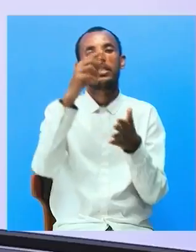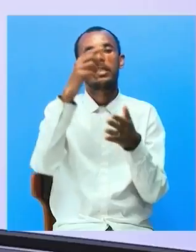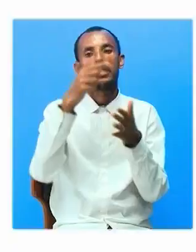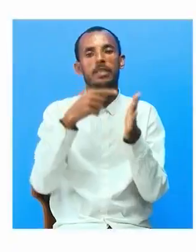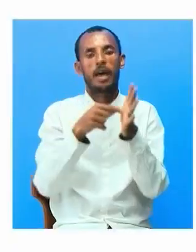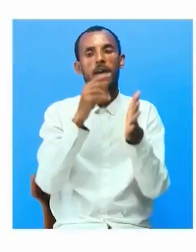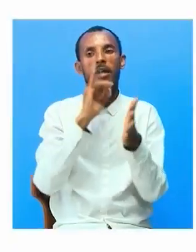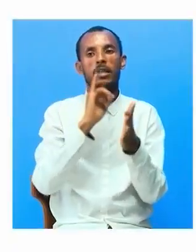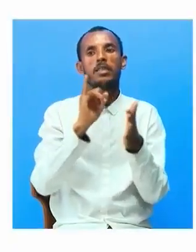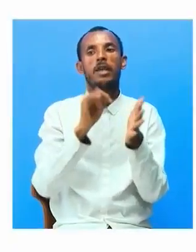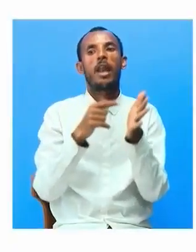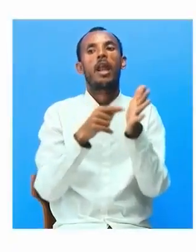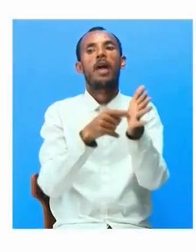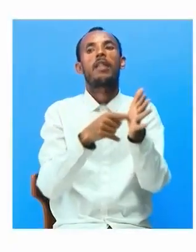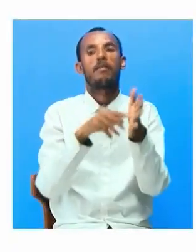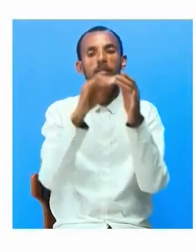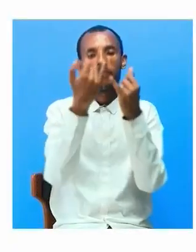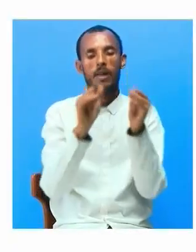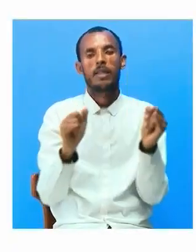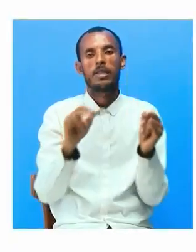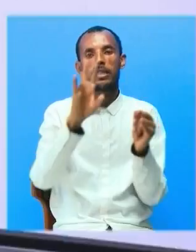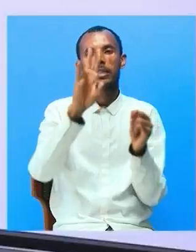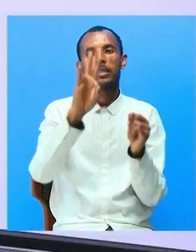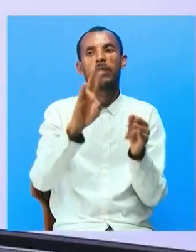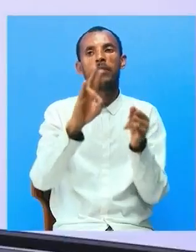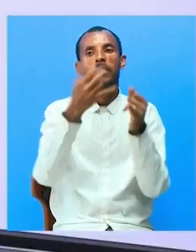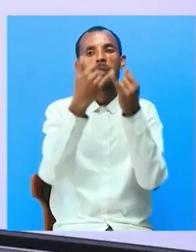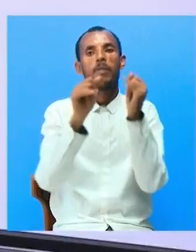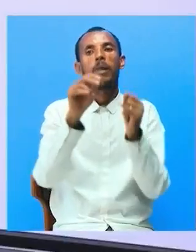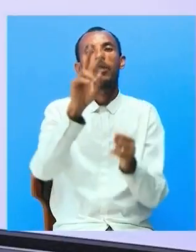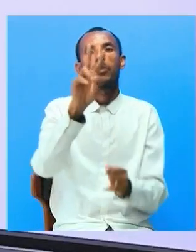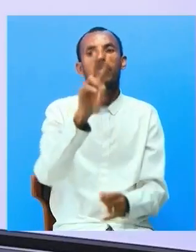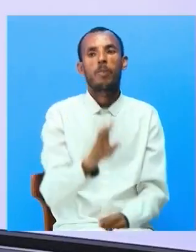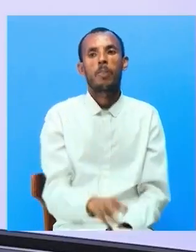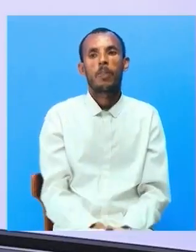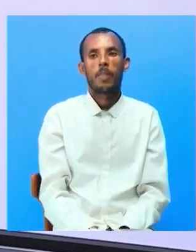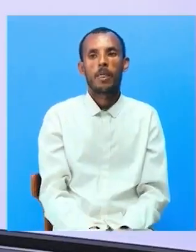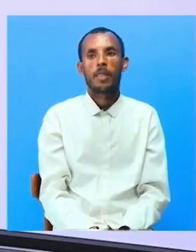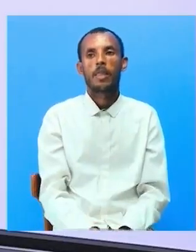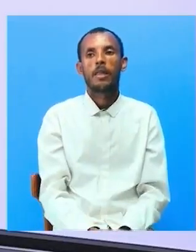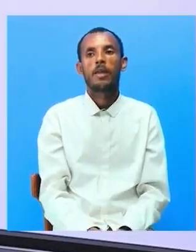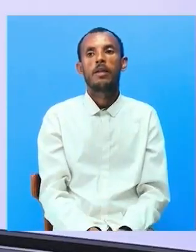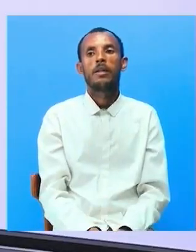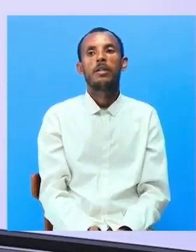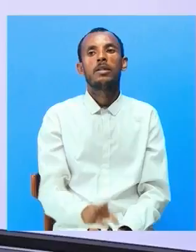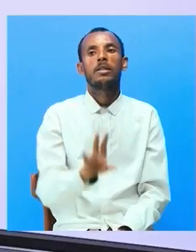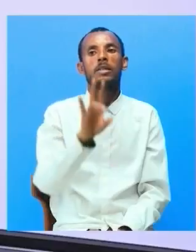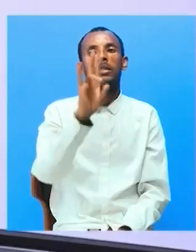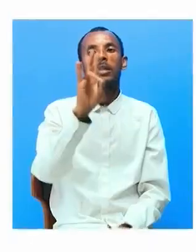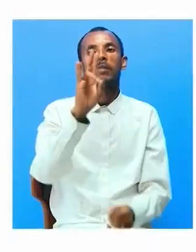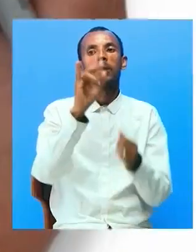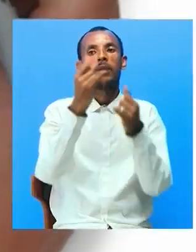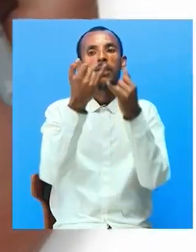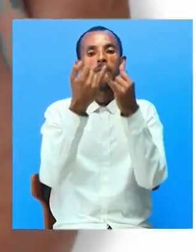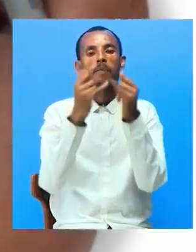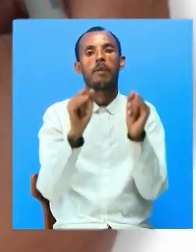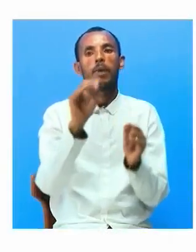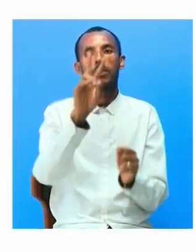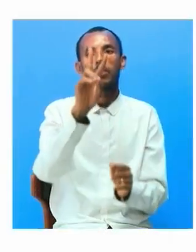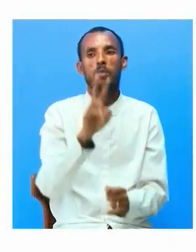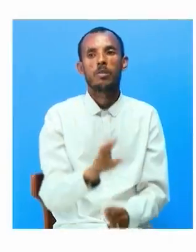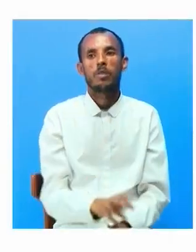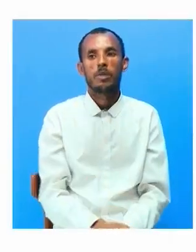is negative, and then you divide 7 by 2. Let's divide 7 by 2 here.